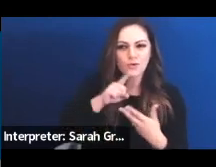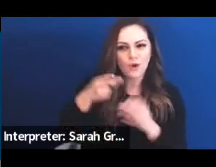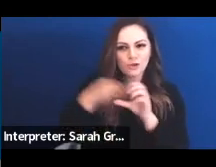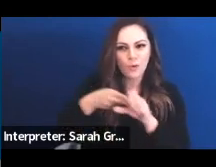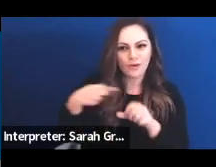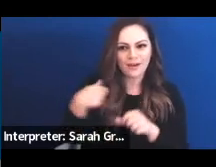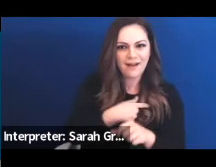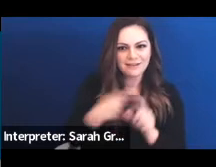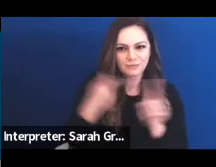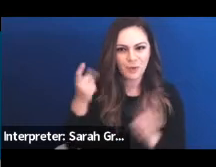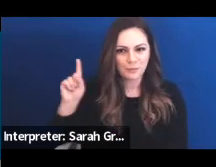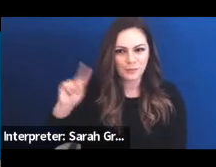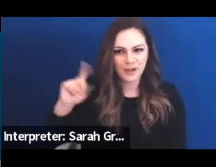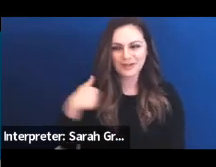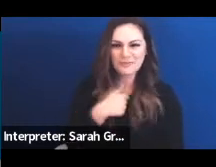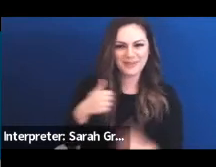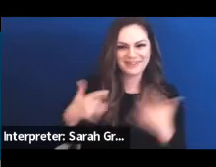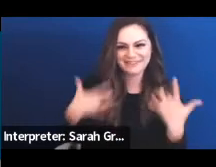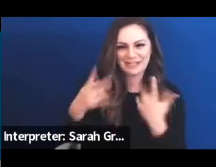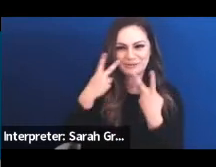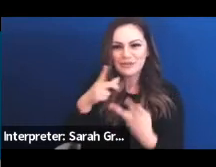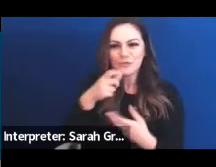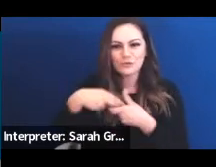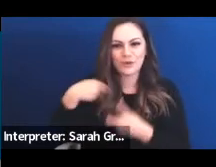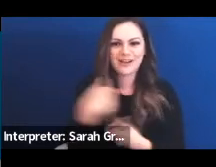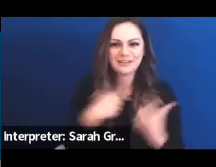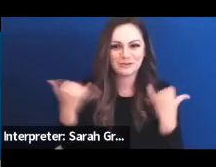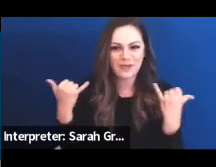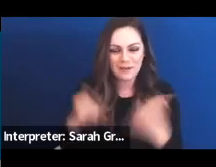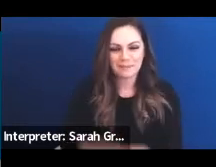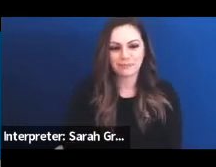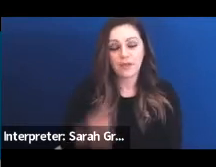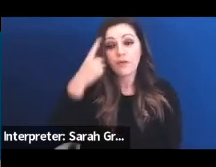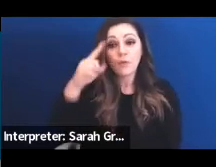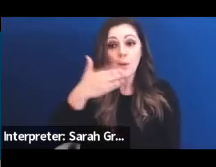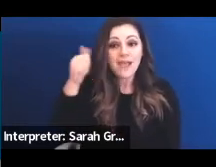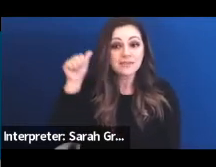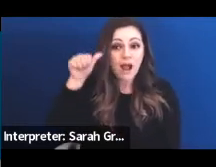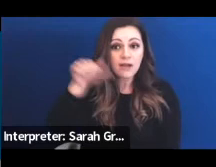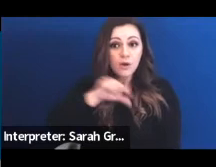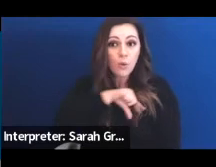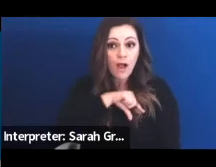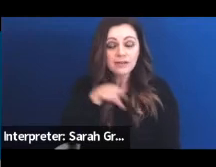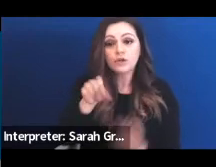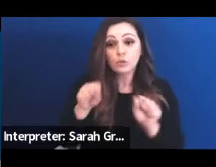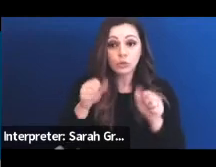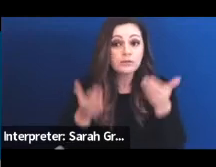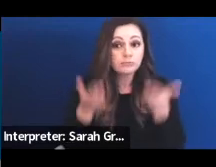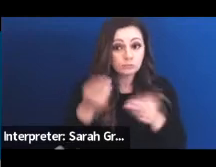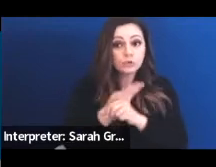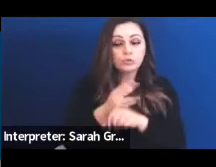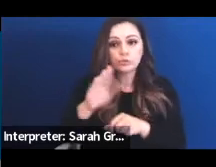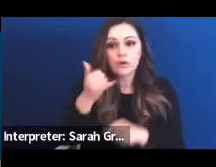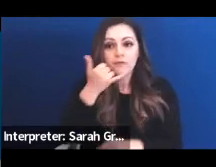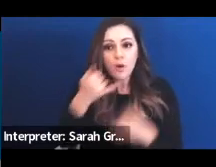today. For best audio quality, consider listening to the webinar via phone line by using